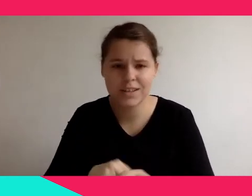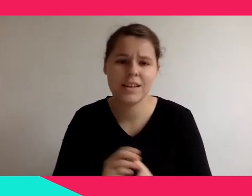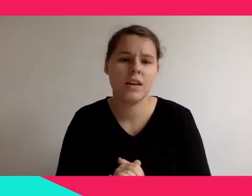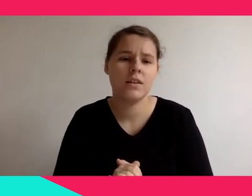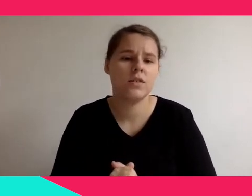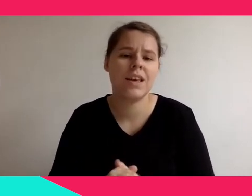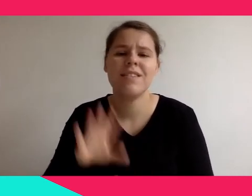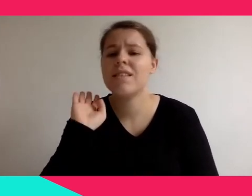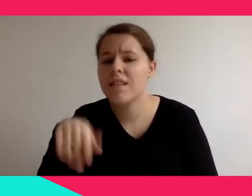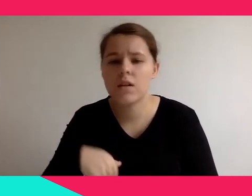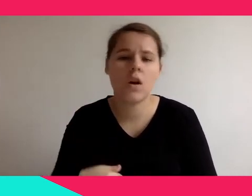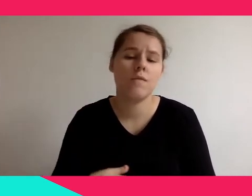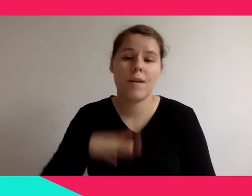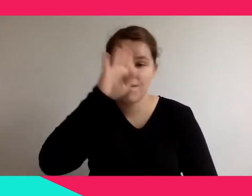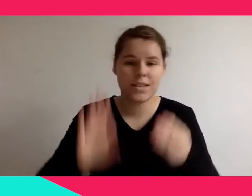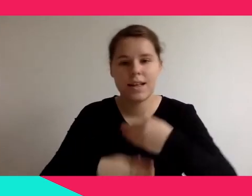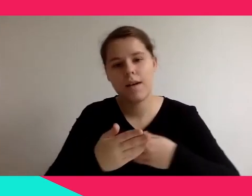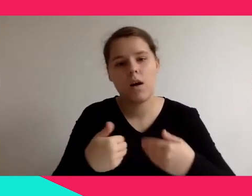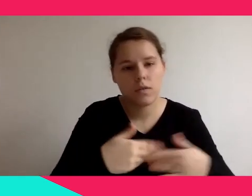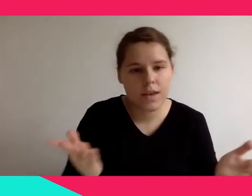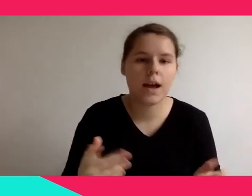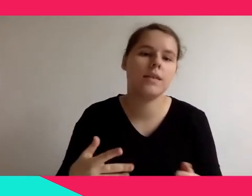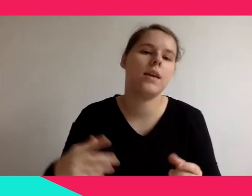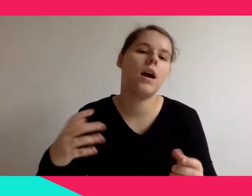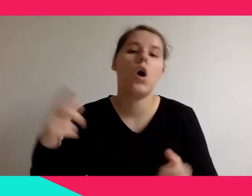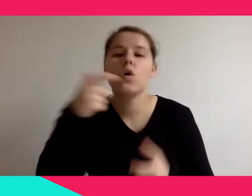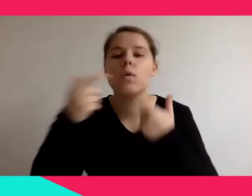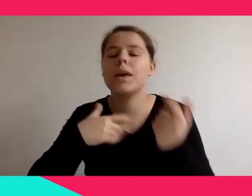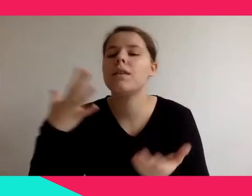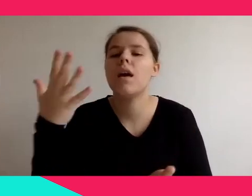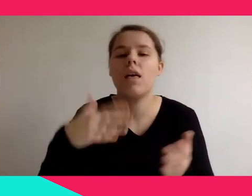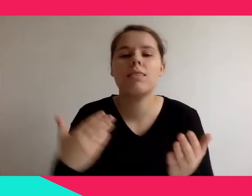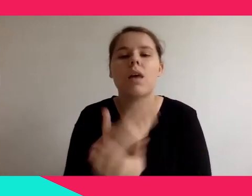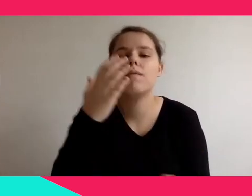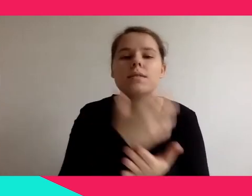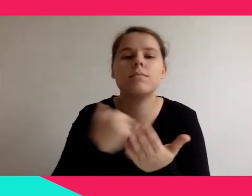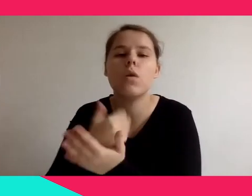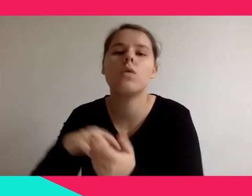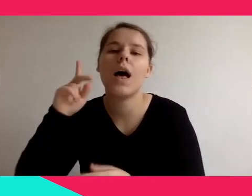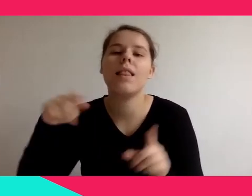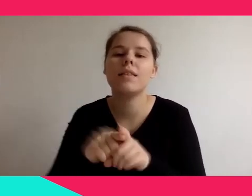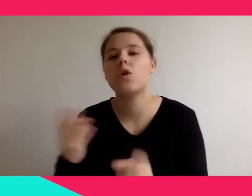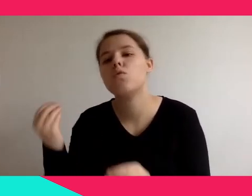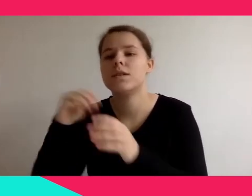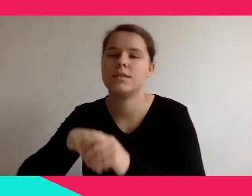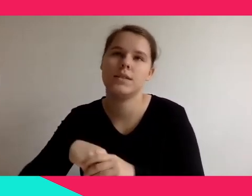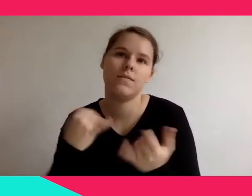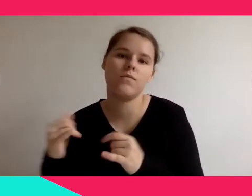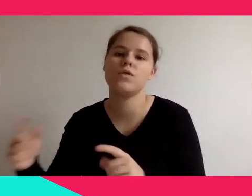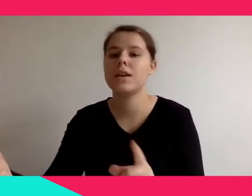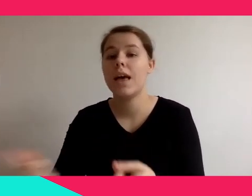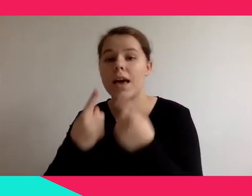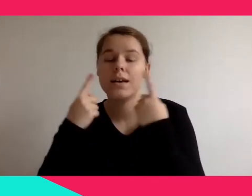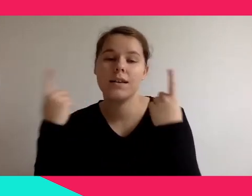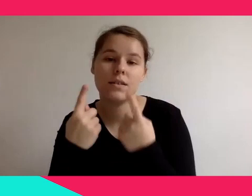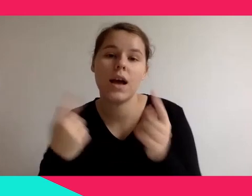an API so people could download our images and do something with it in their own